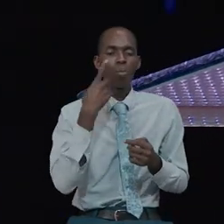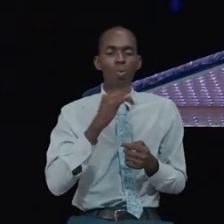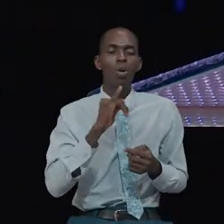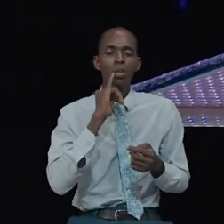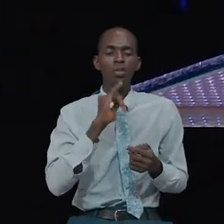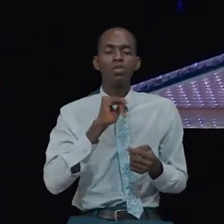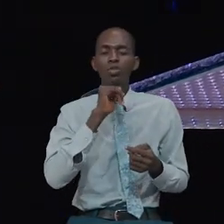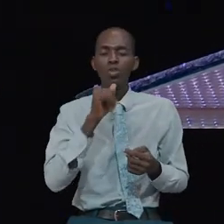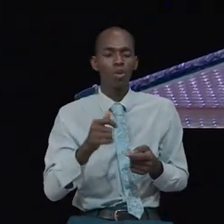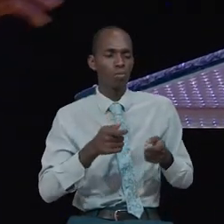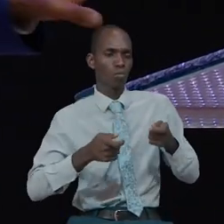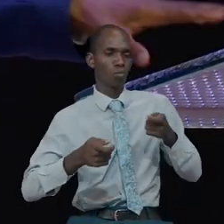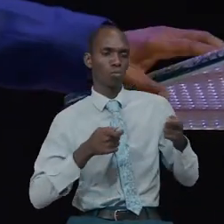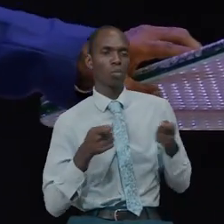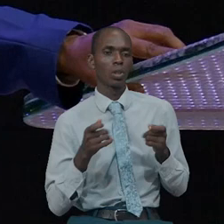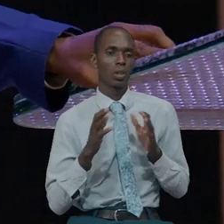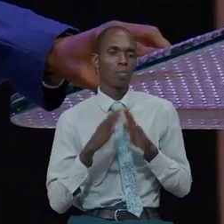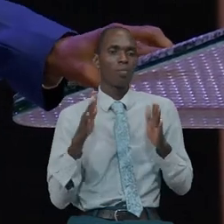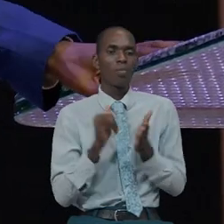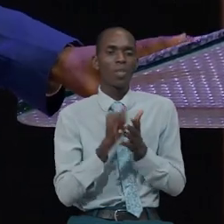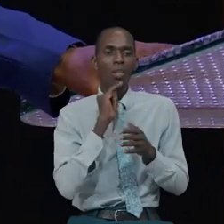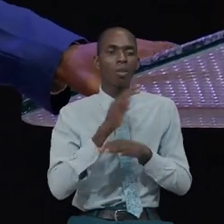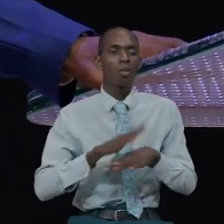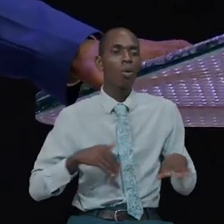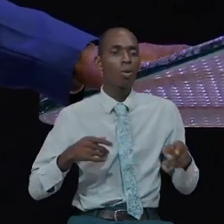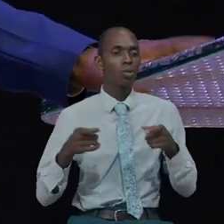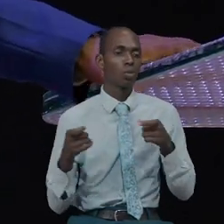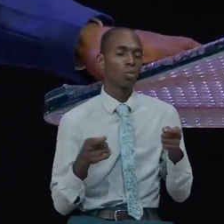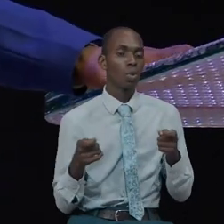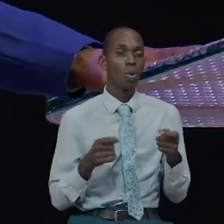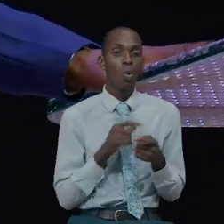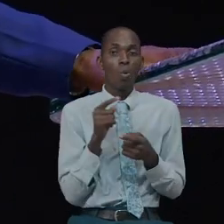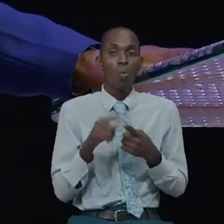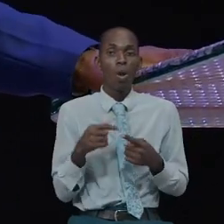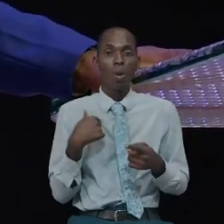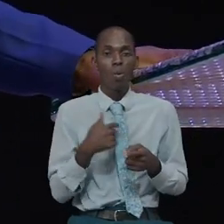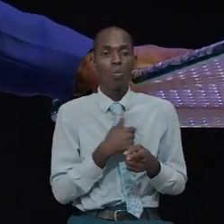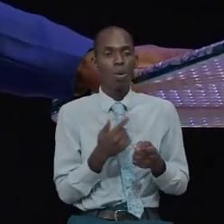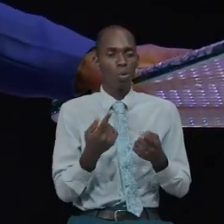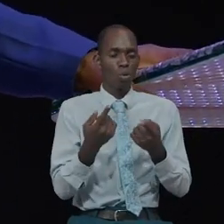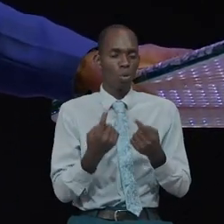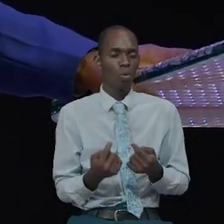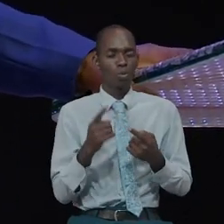the kingdom. That's dominion. And when we come into the kingdom of God, except a man